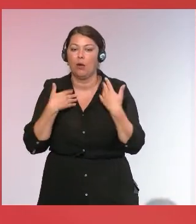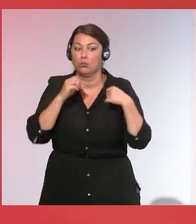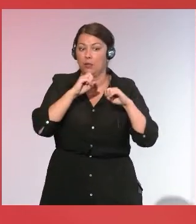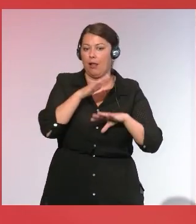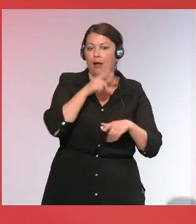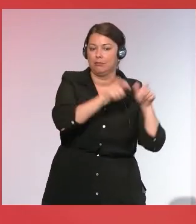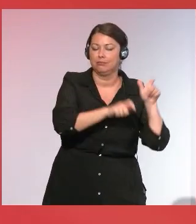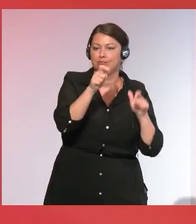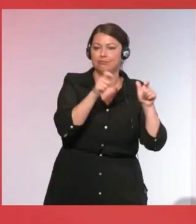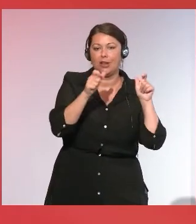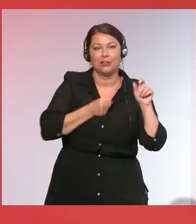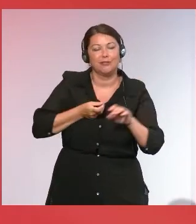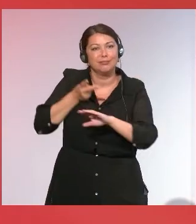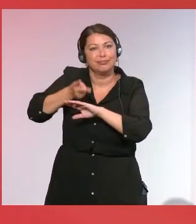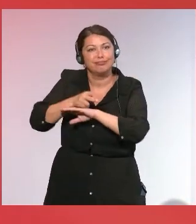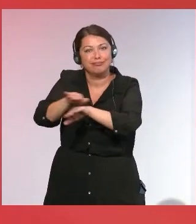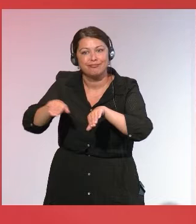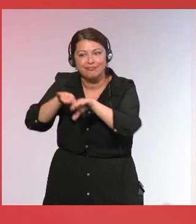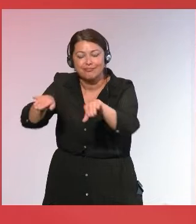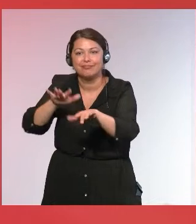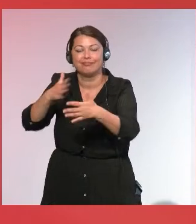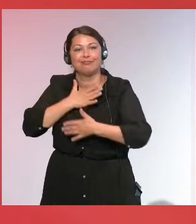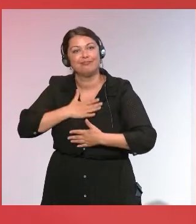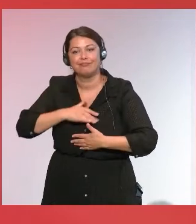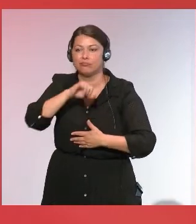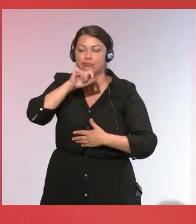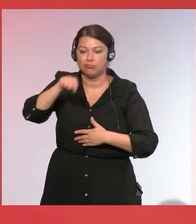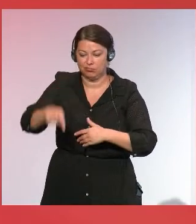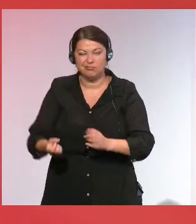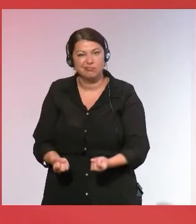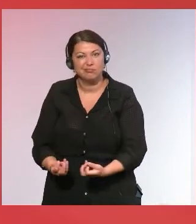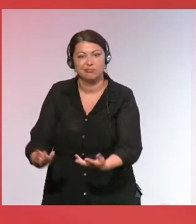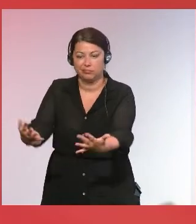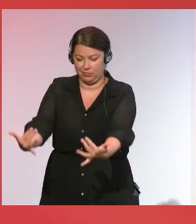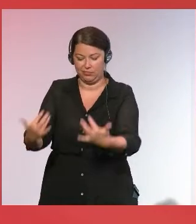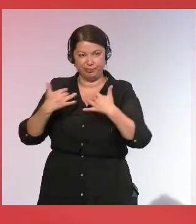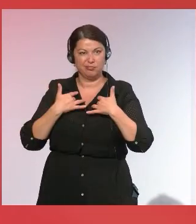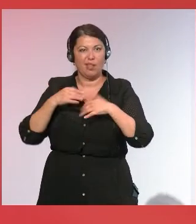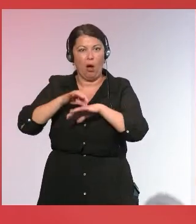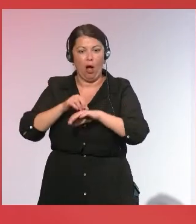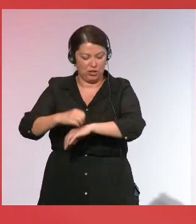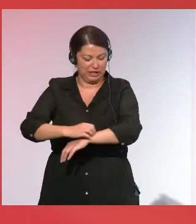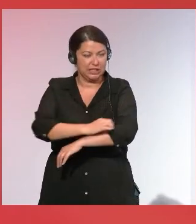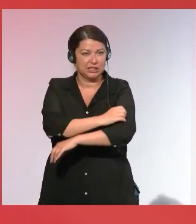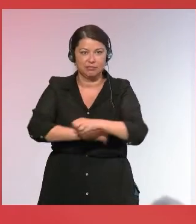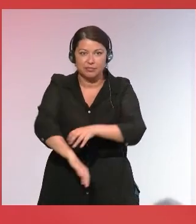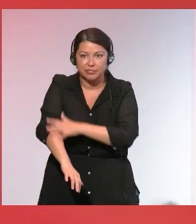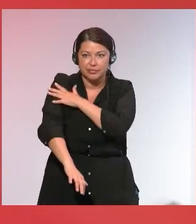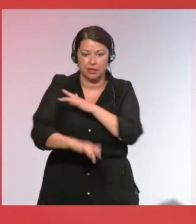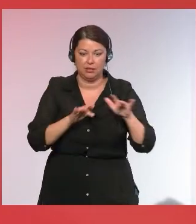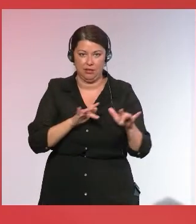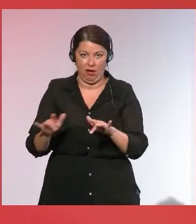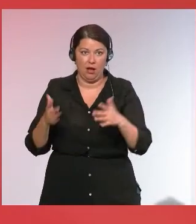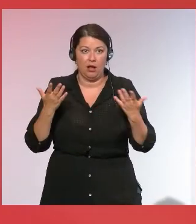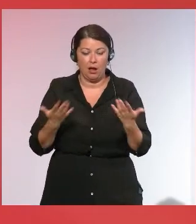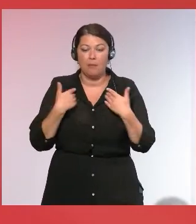rashes, and gastrointestinal problems. We're also seeing across Europe a real increase in wildfires, which